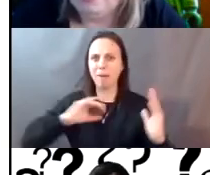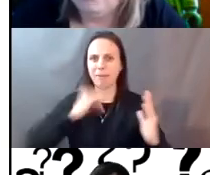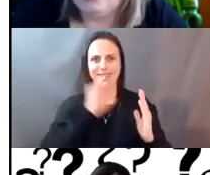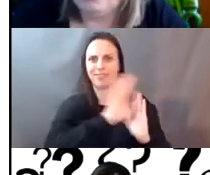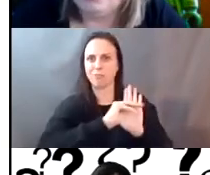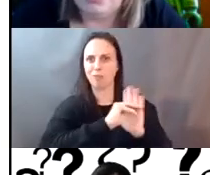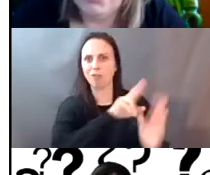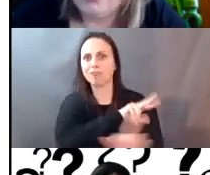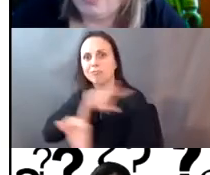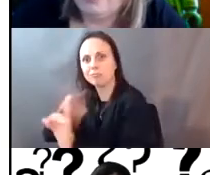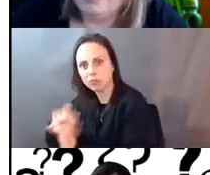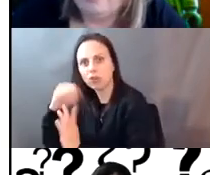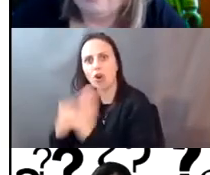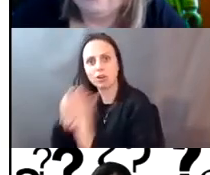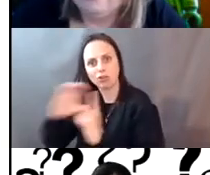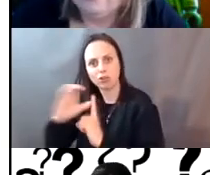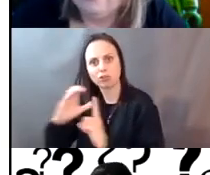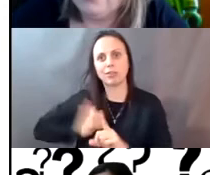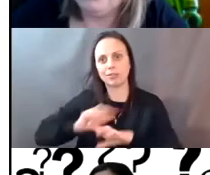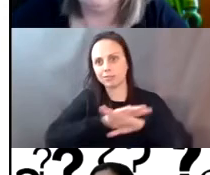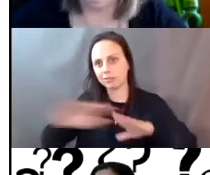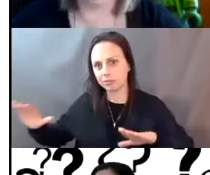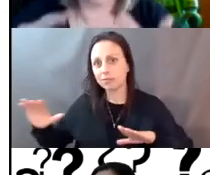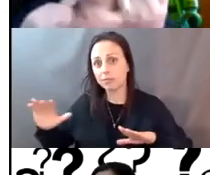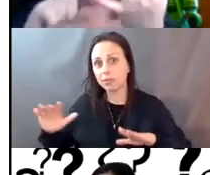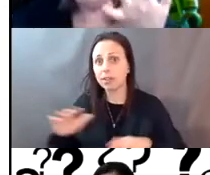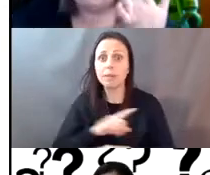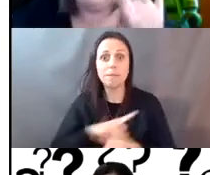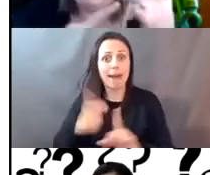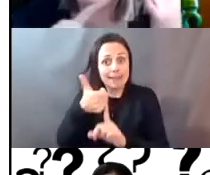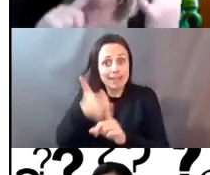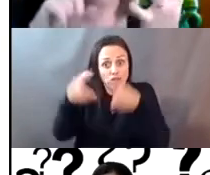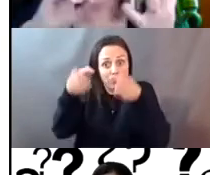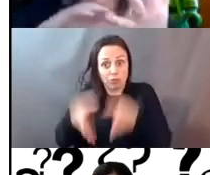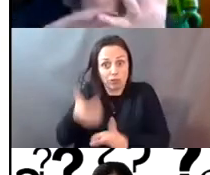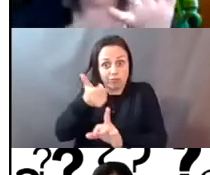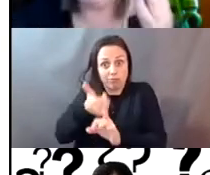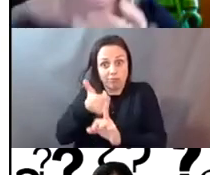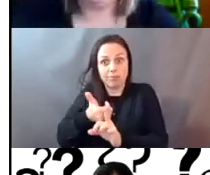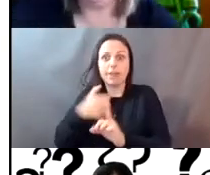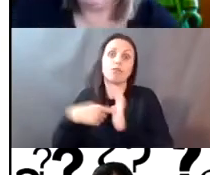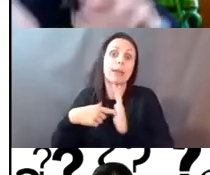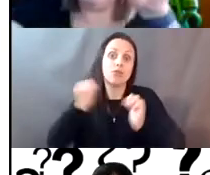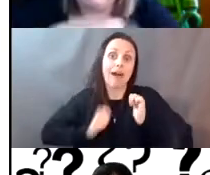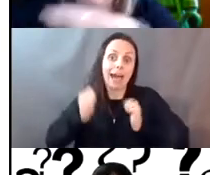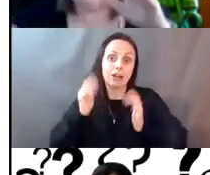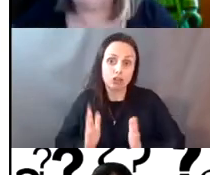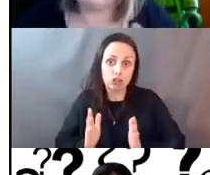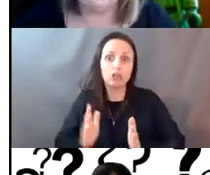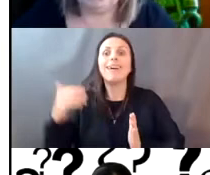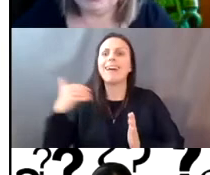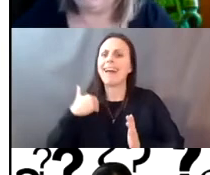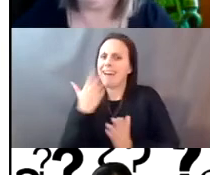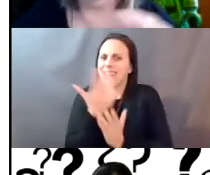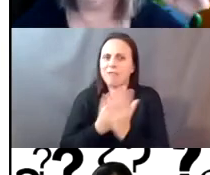thing, but for the arts and culture in Canada. Great. So that every person would have, if you're an actor, would have all the things